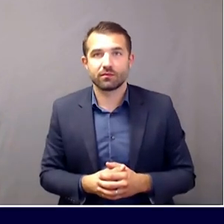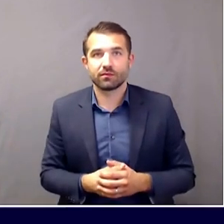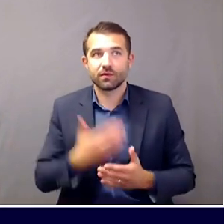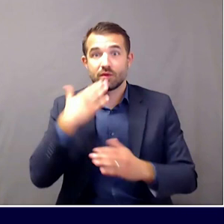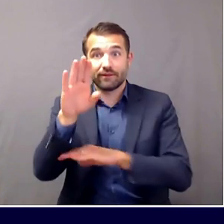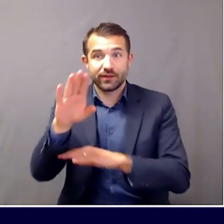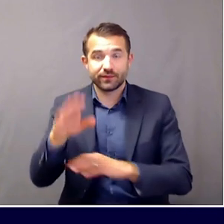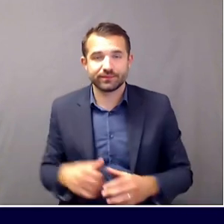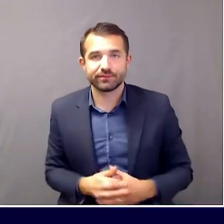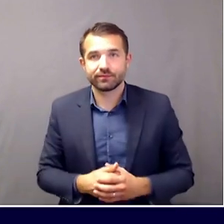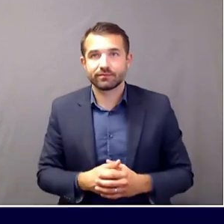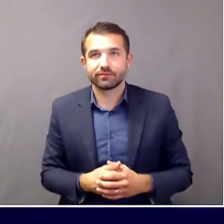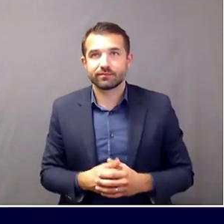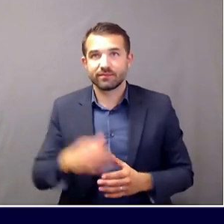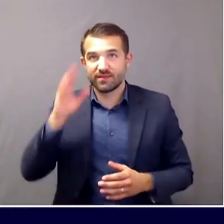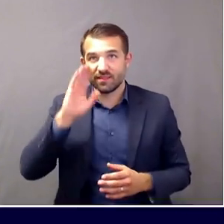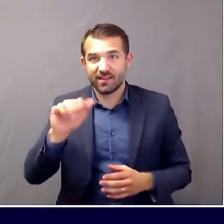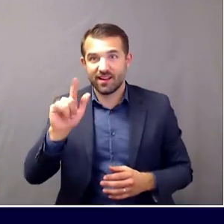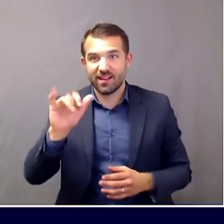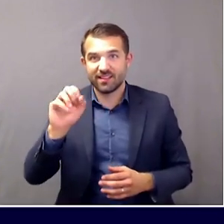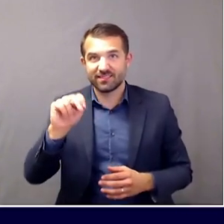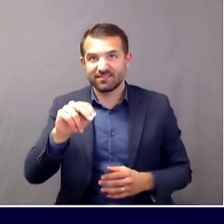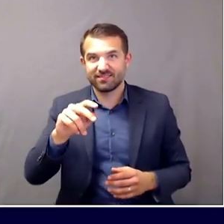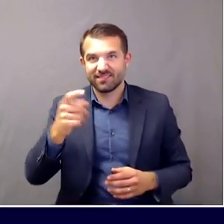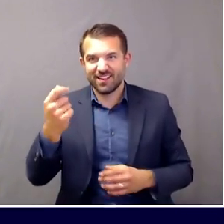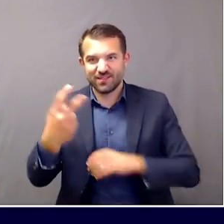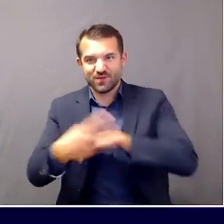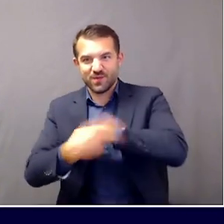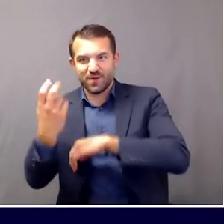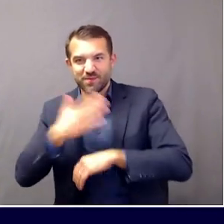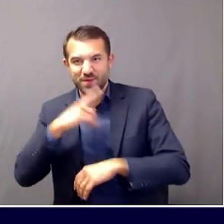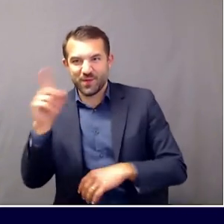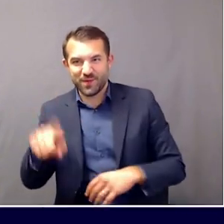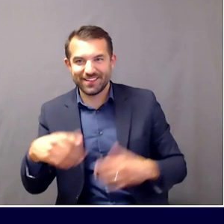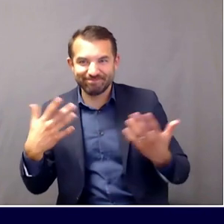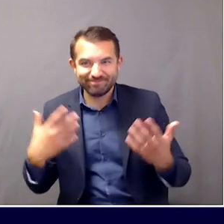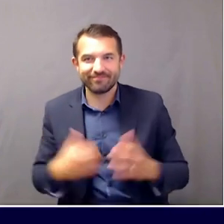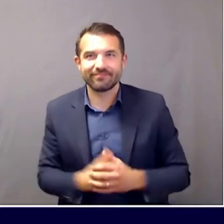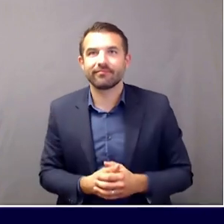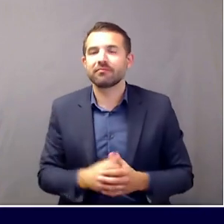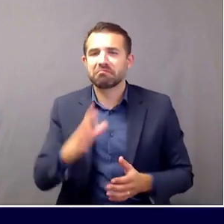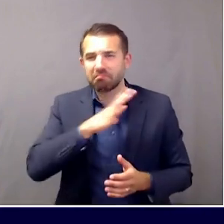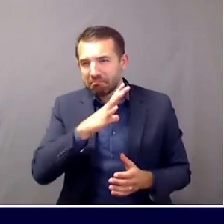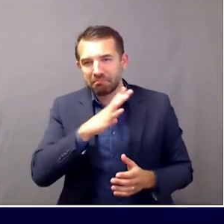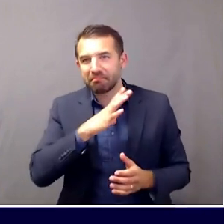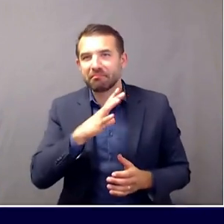actually asked what I was, you know, my first question was related to the hockey referee.